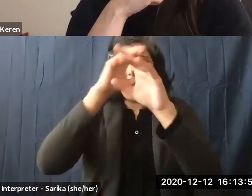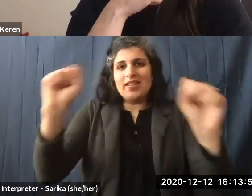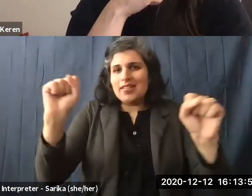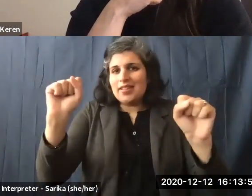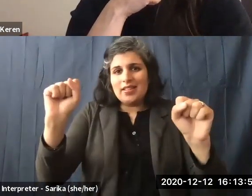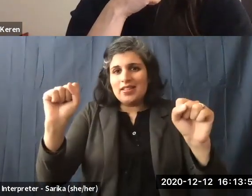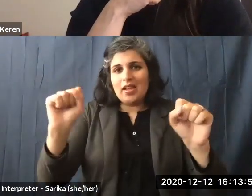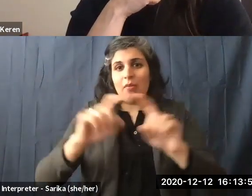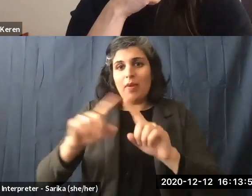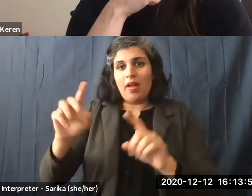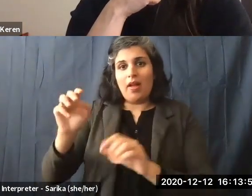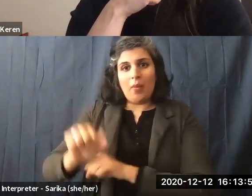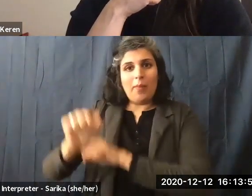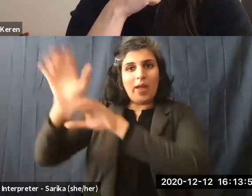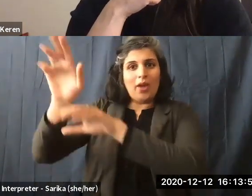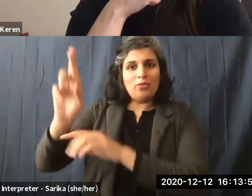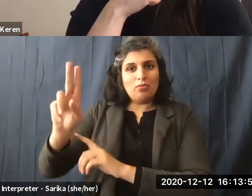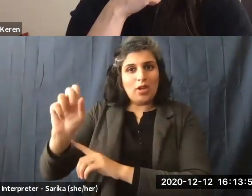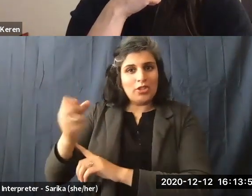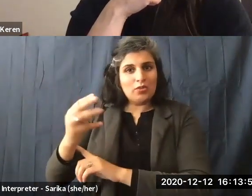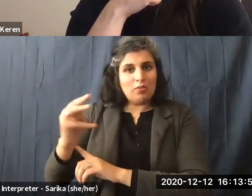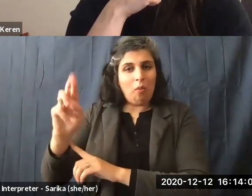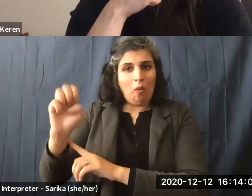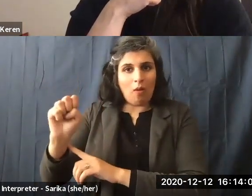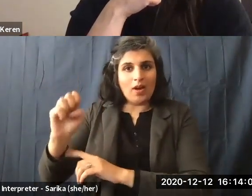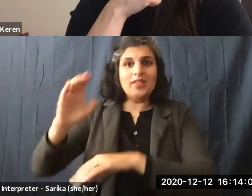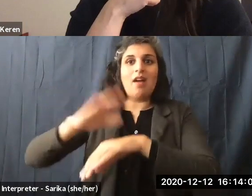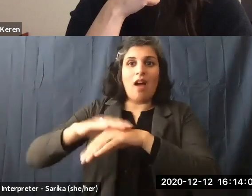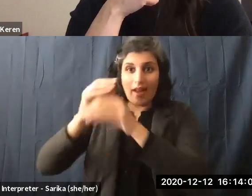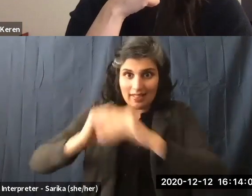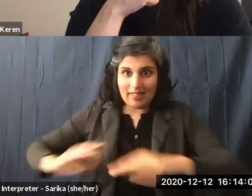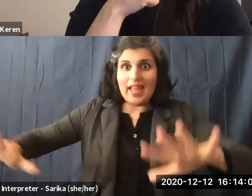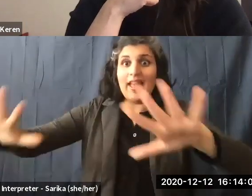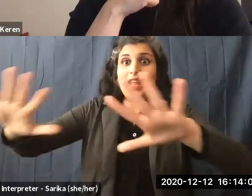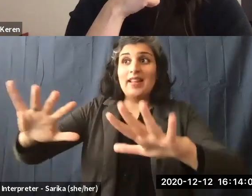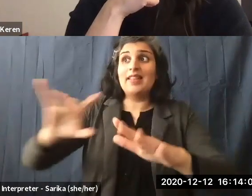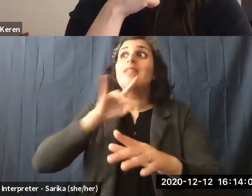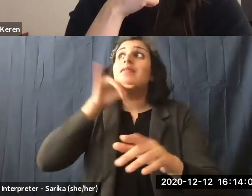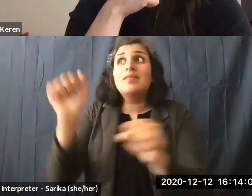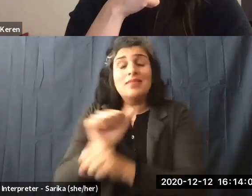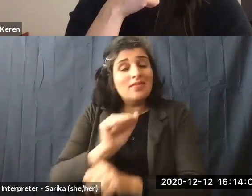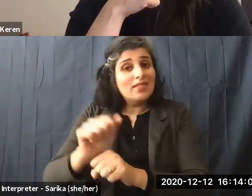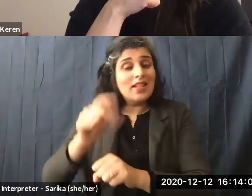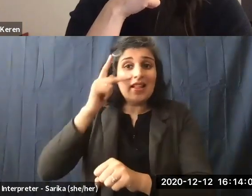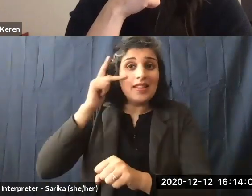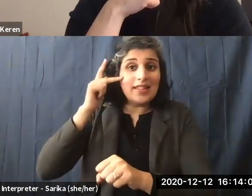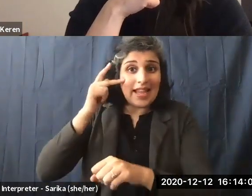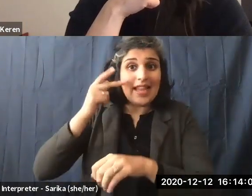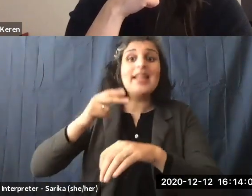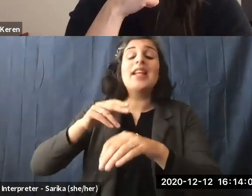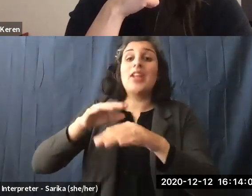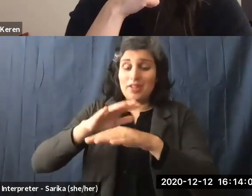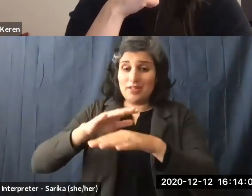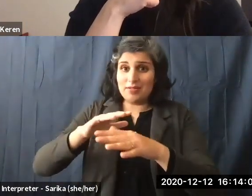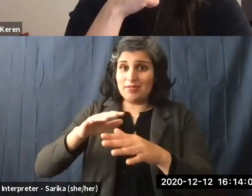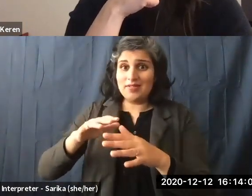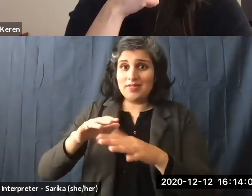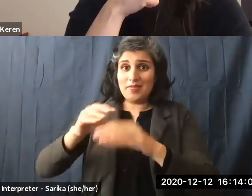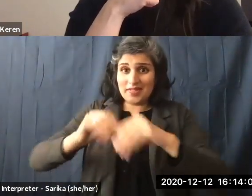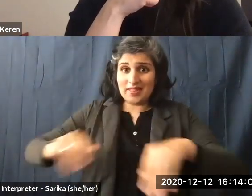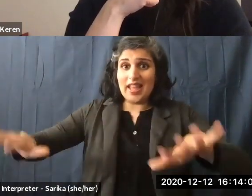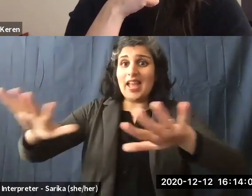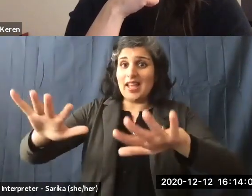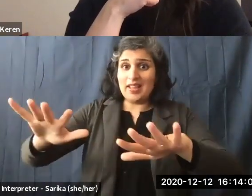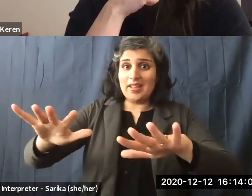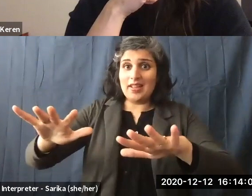that Mount Rushmore is on land that everyone acknowledges to be native land, whether or not they want to give it back is another thing, was a way for me